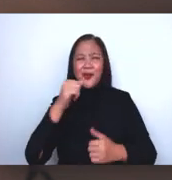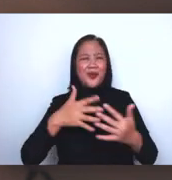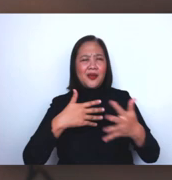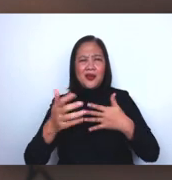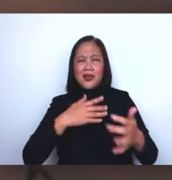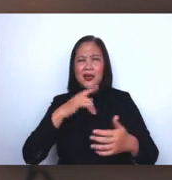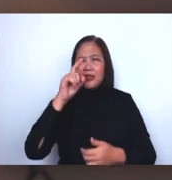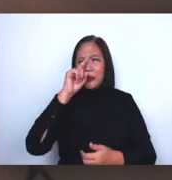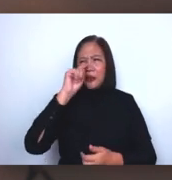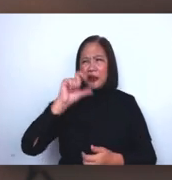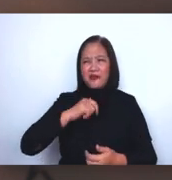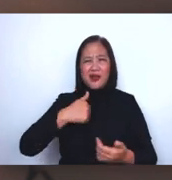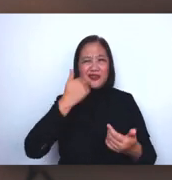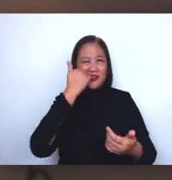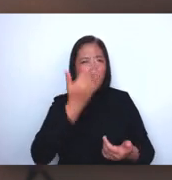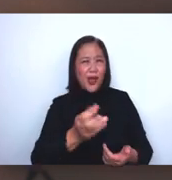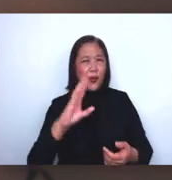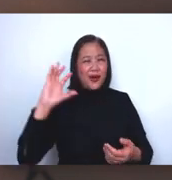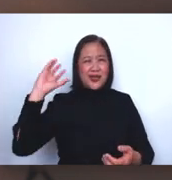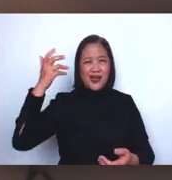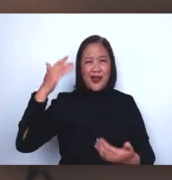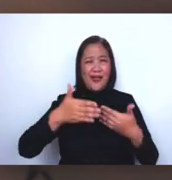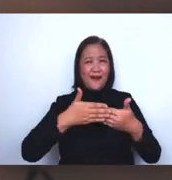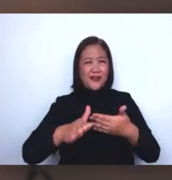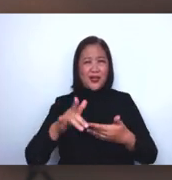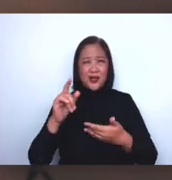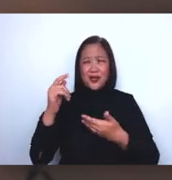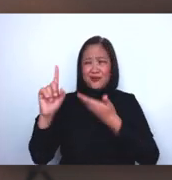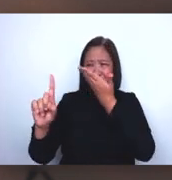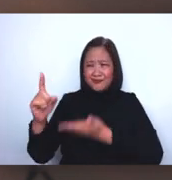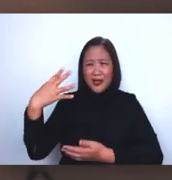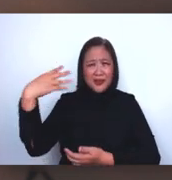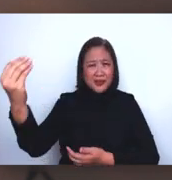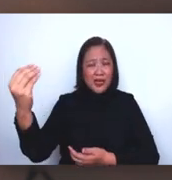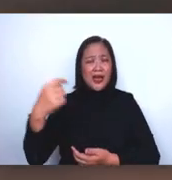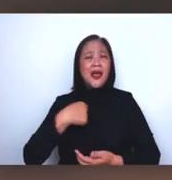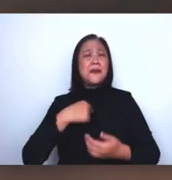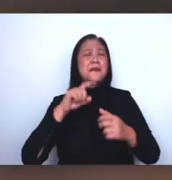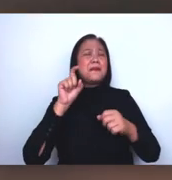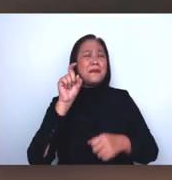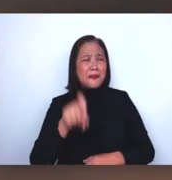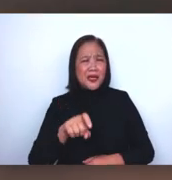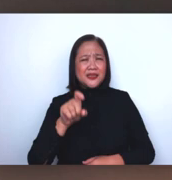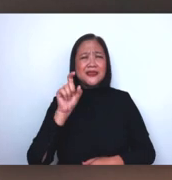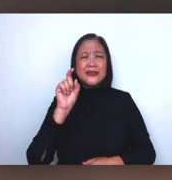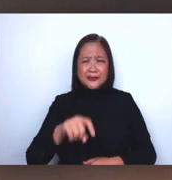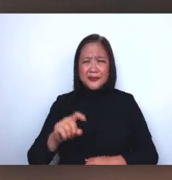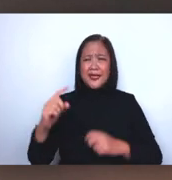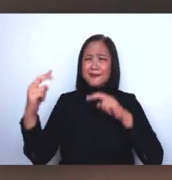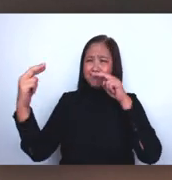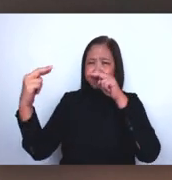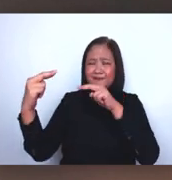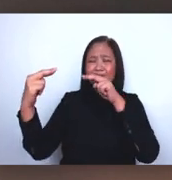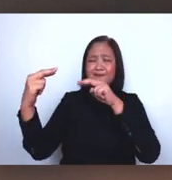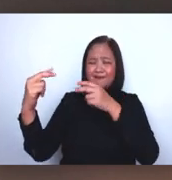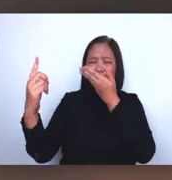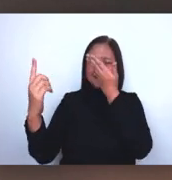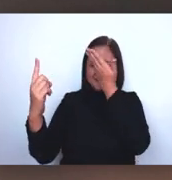die or be crazy after you're gone. I must look at you